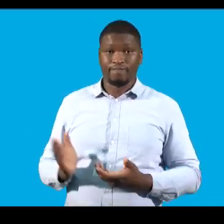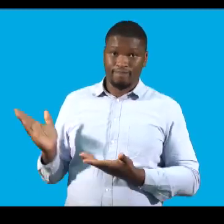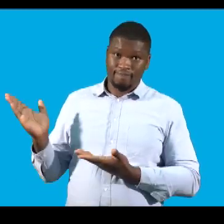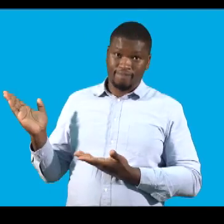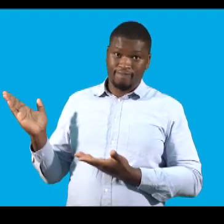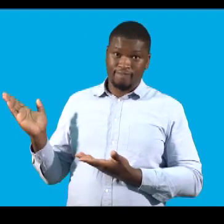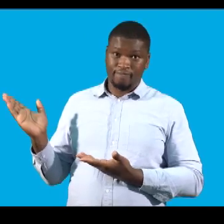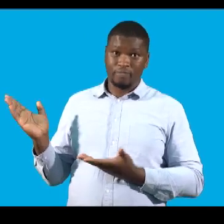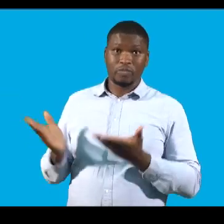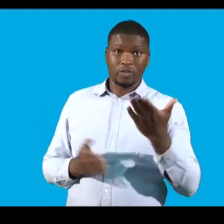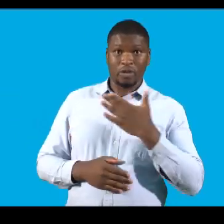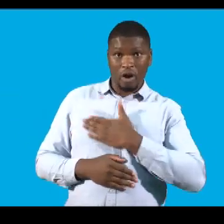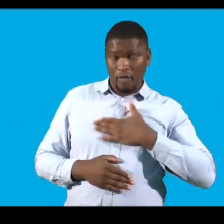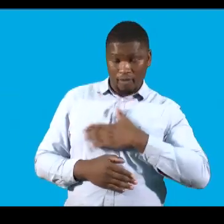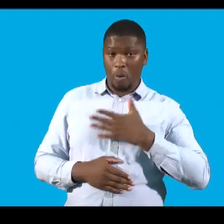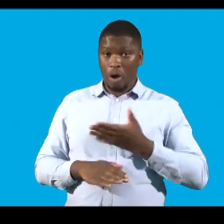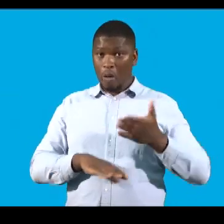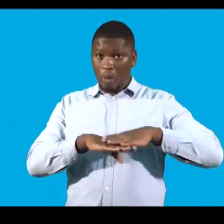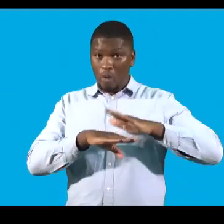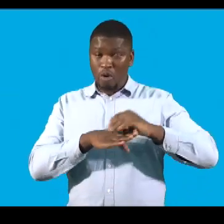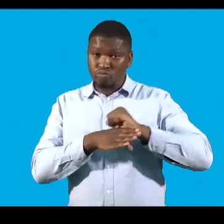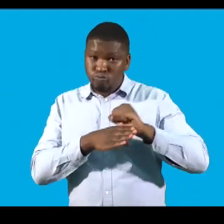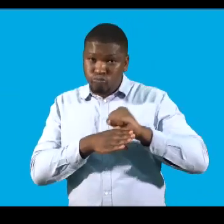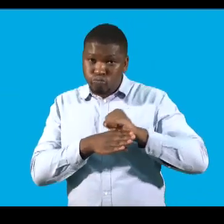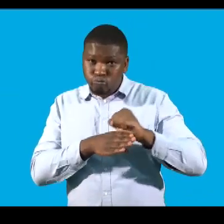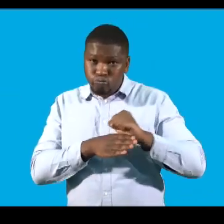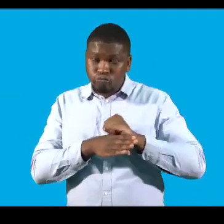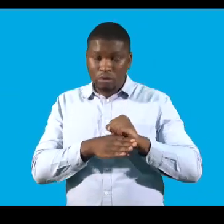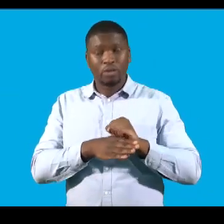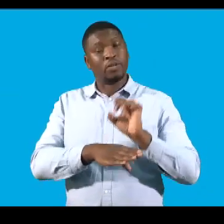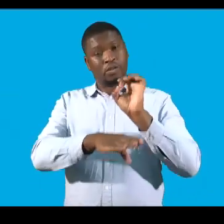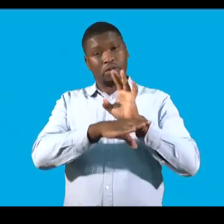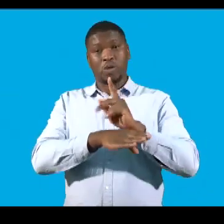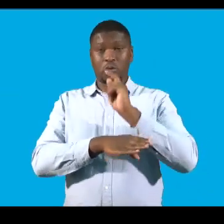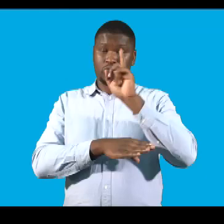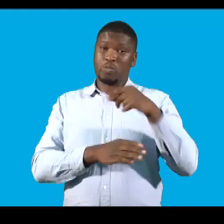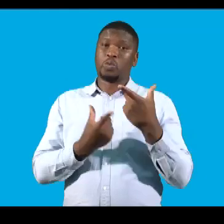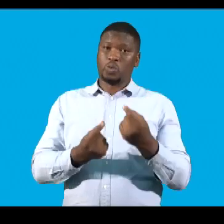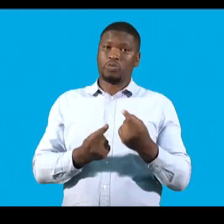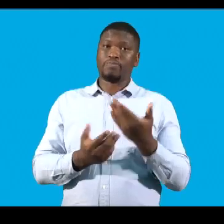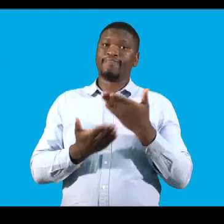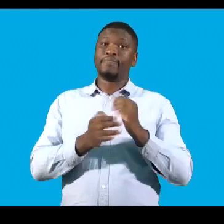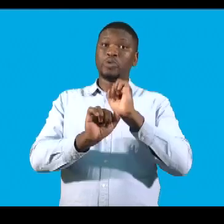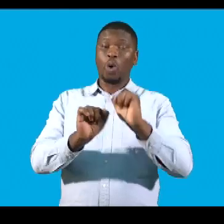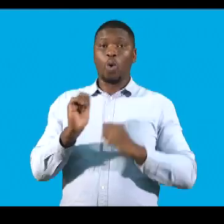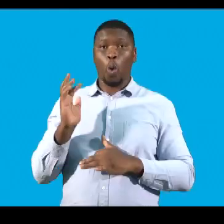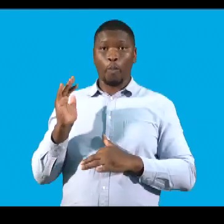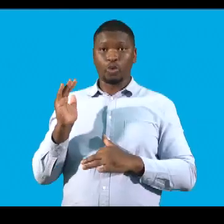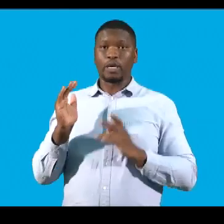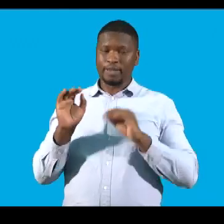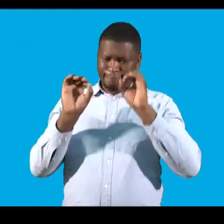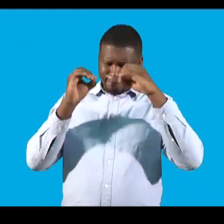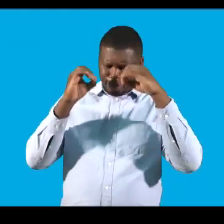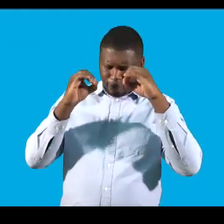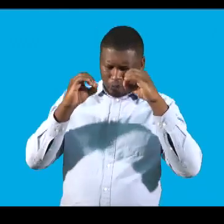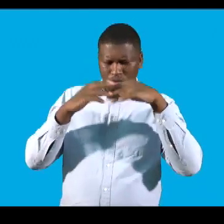Then, if you feel the need to practice further, which is highly recommended, go to your computers and in your